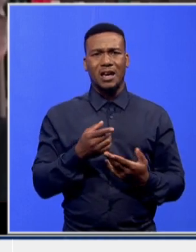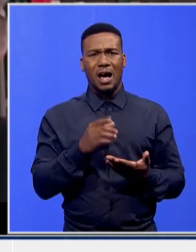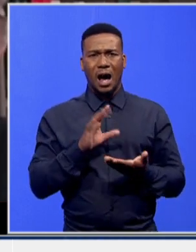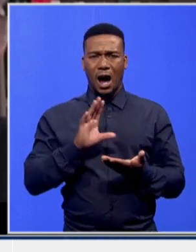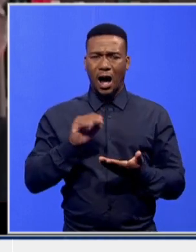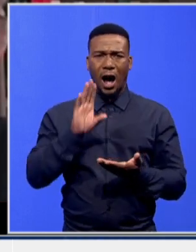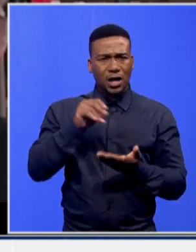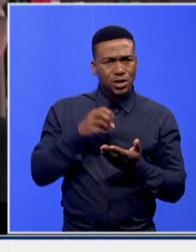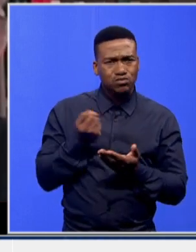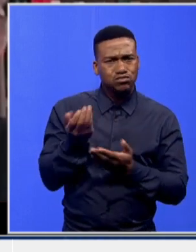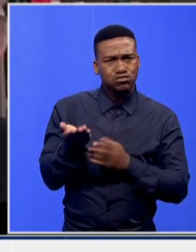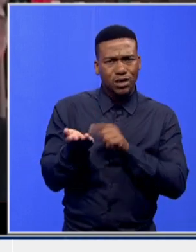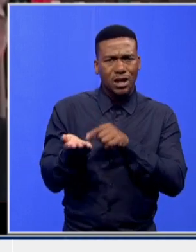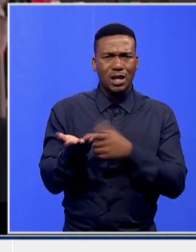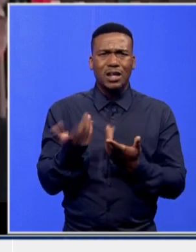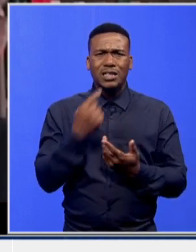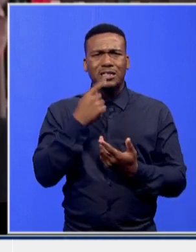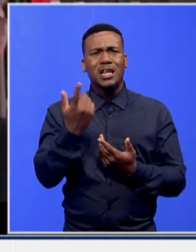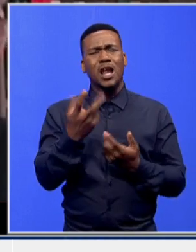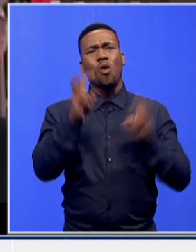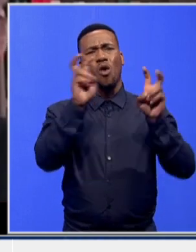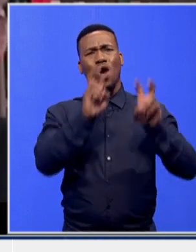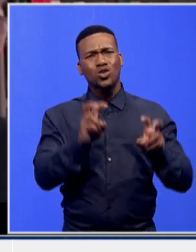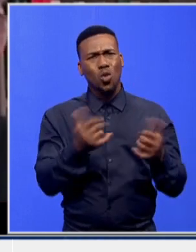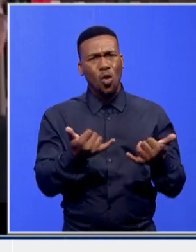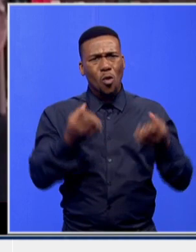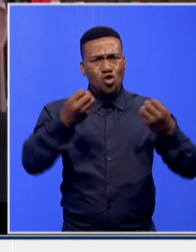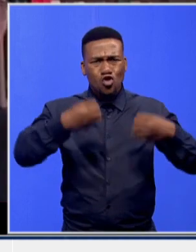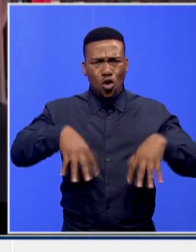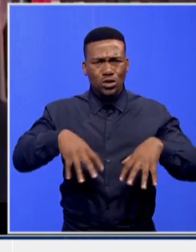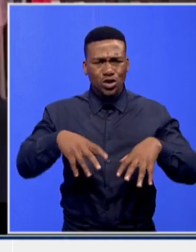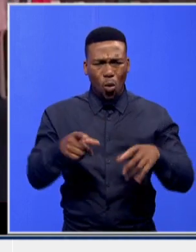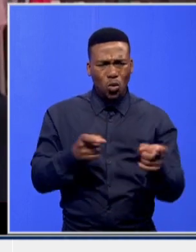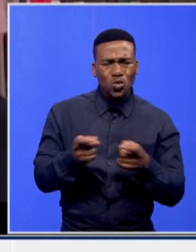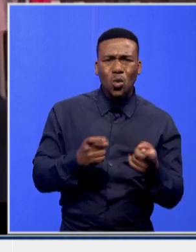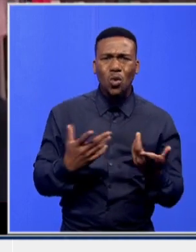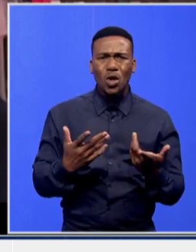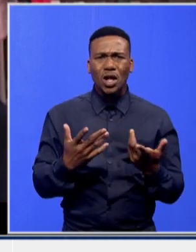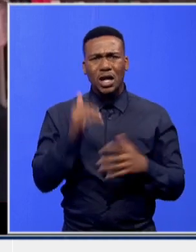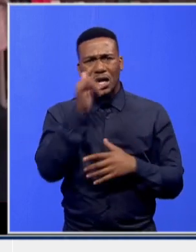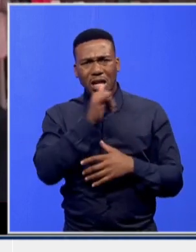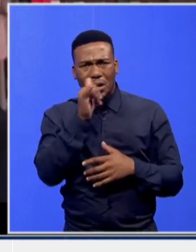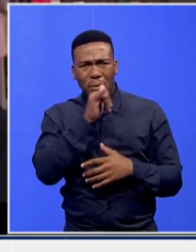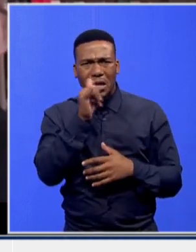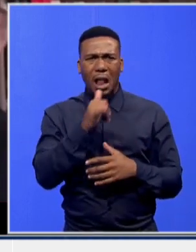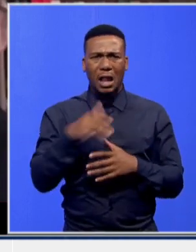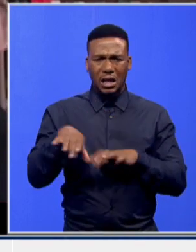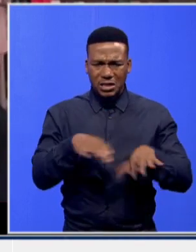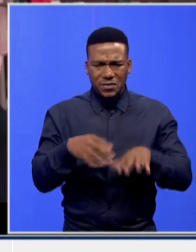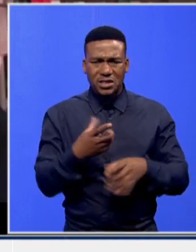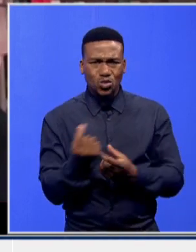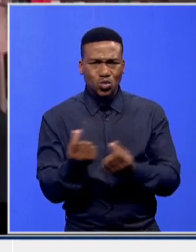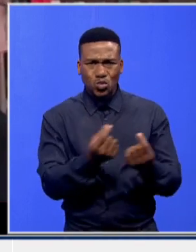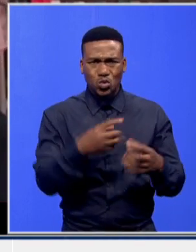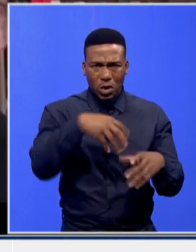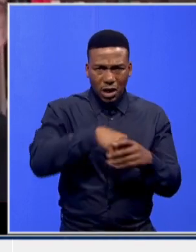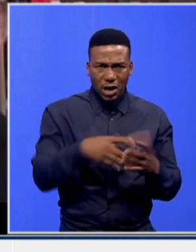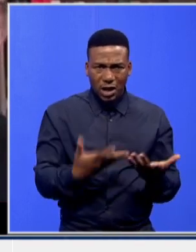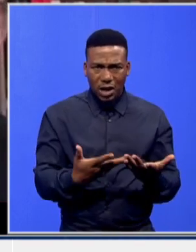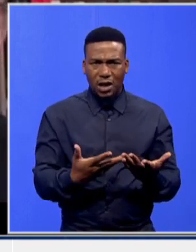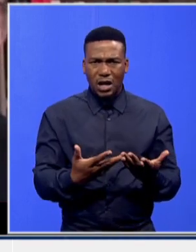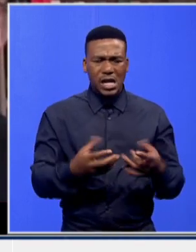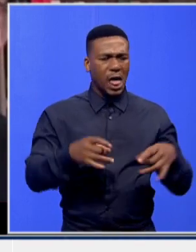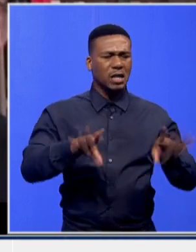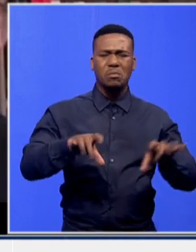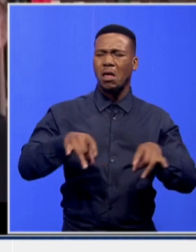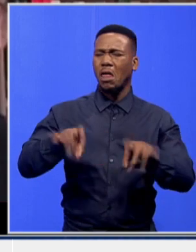is completely or has completely lost control of criminality within the utility, irregular and fruitless expenditure, that you simply